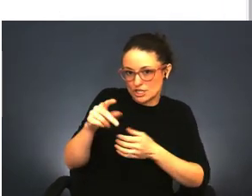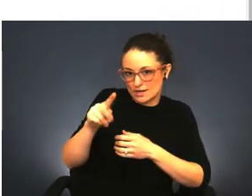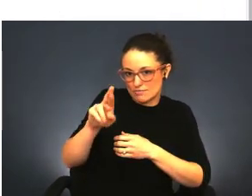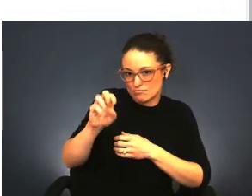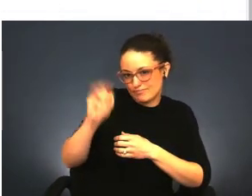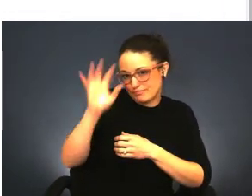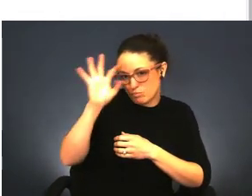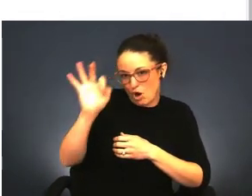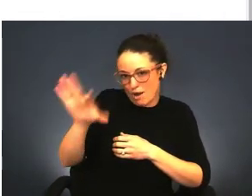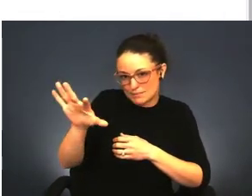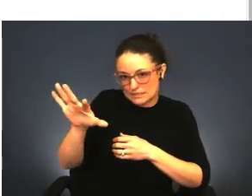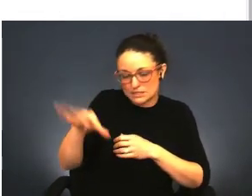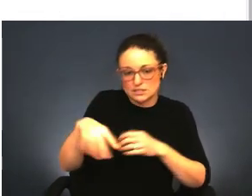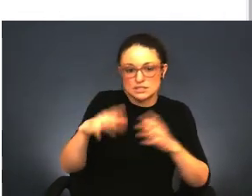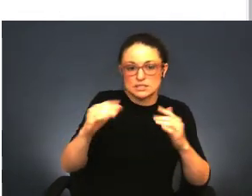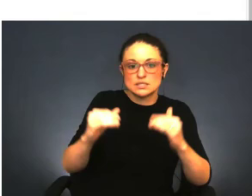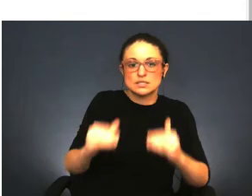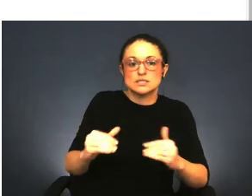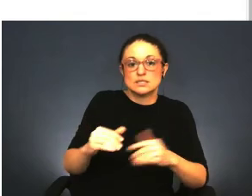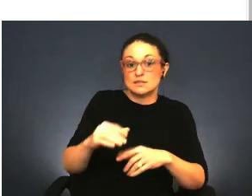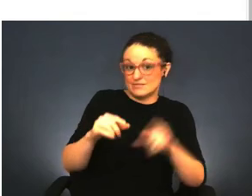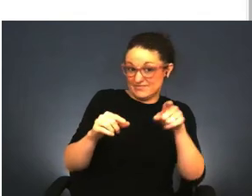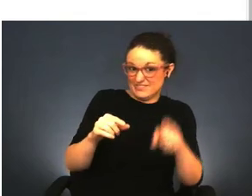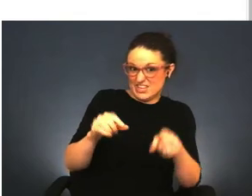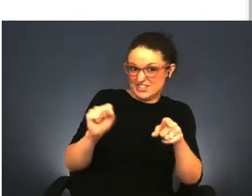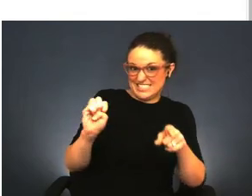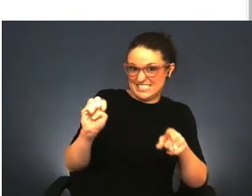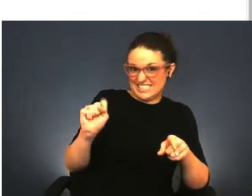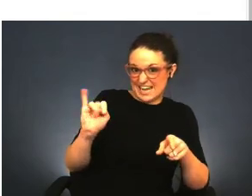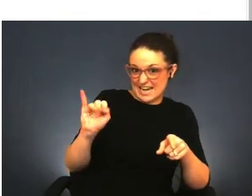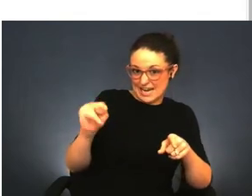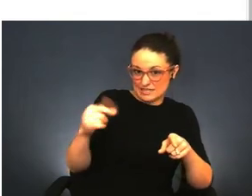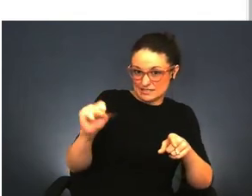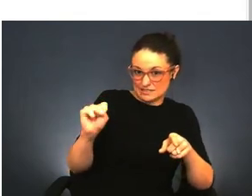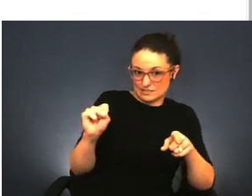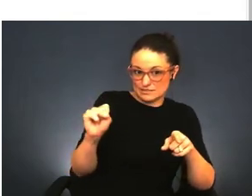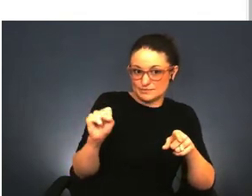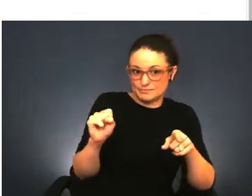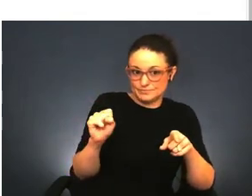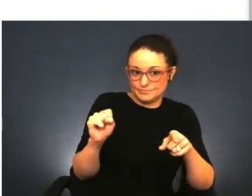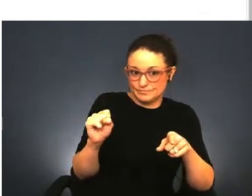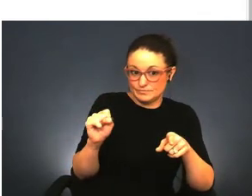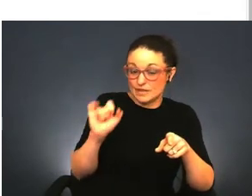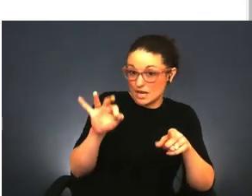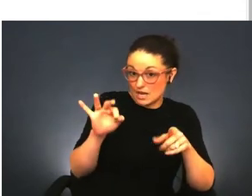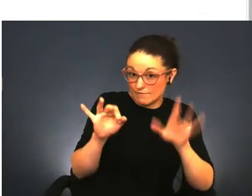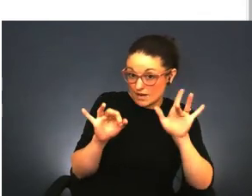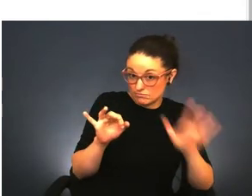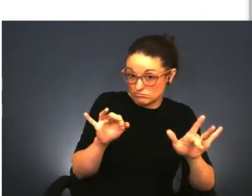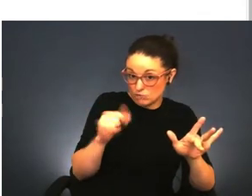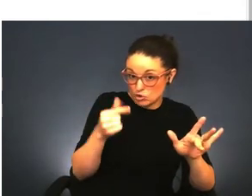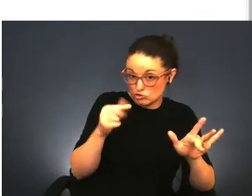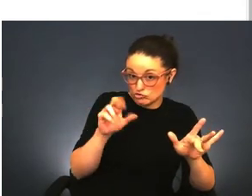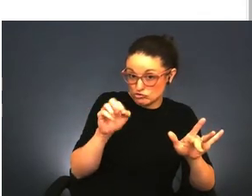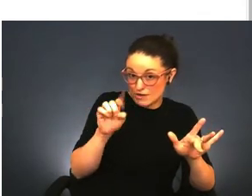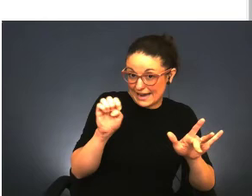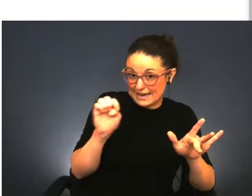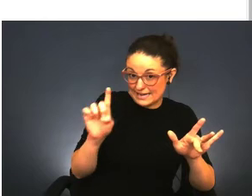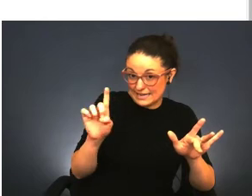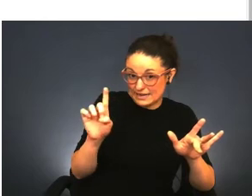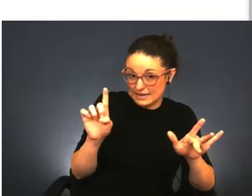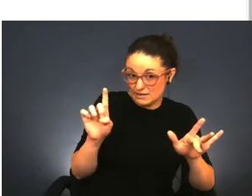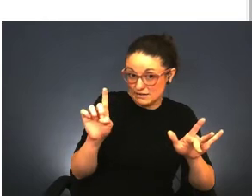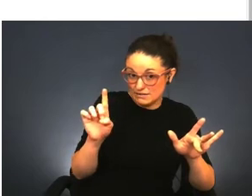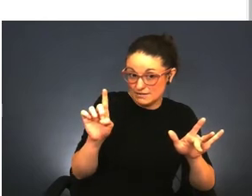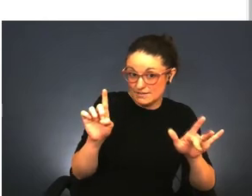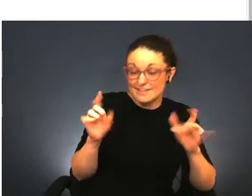are the settings. And if I make this assignment, this discussion graded, then you'll see that I have